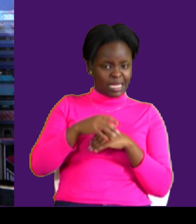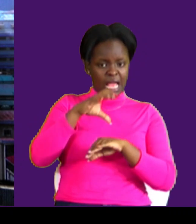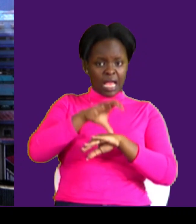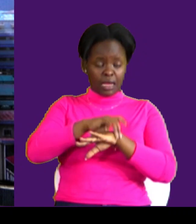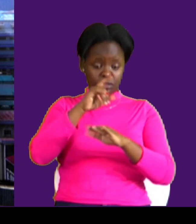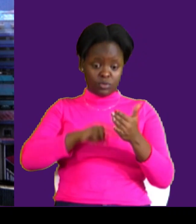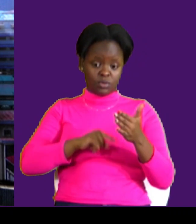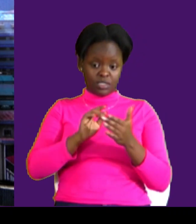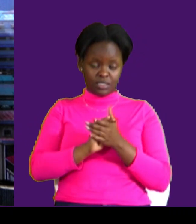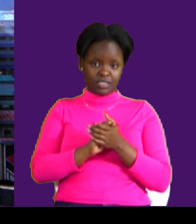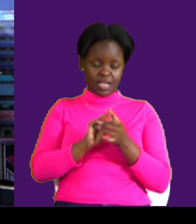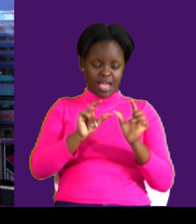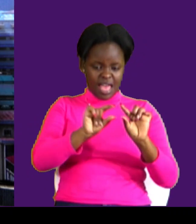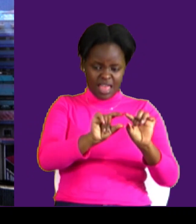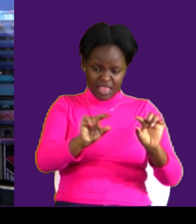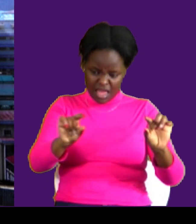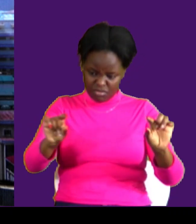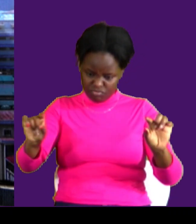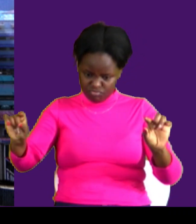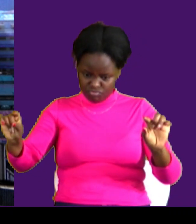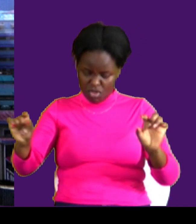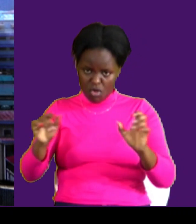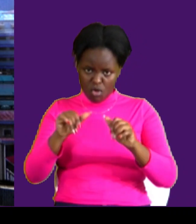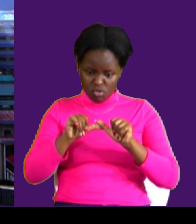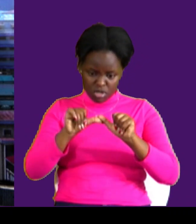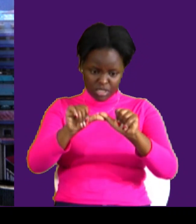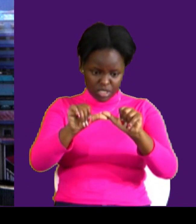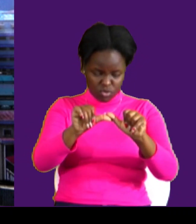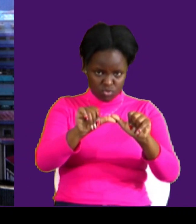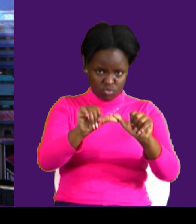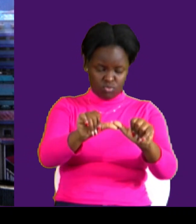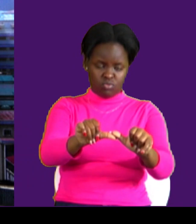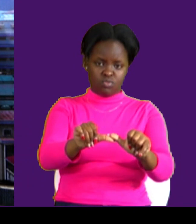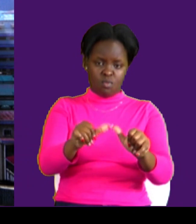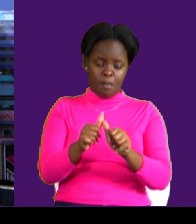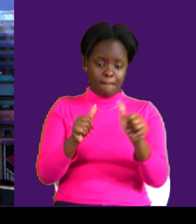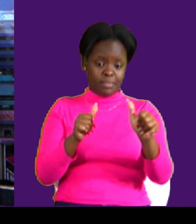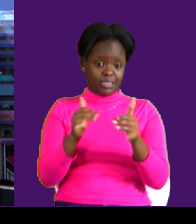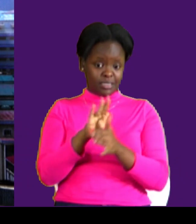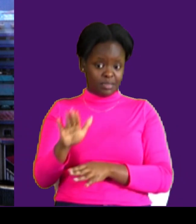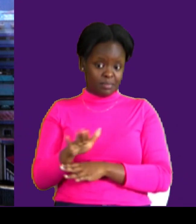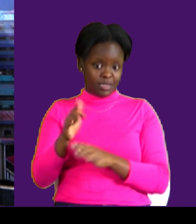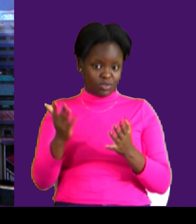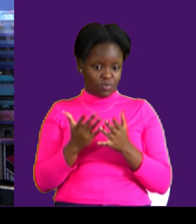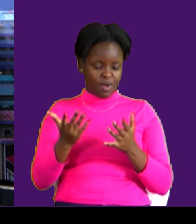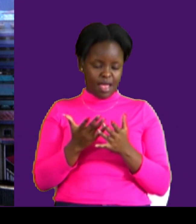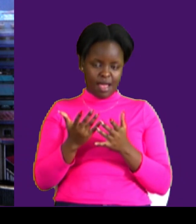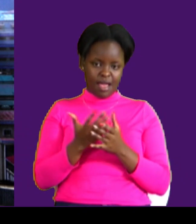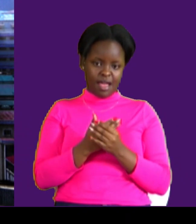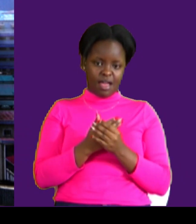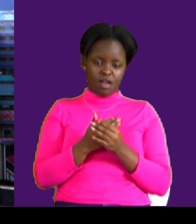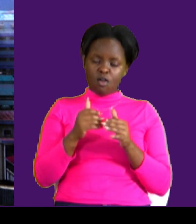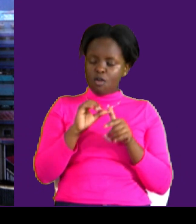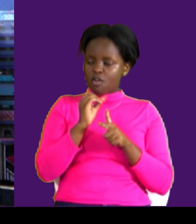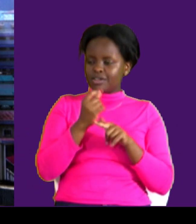that it is continuing already. Yeah. And they are past the place where they said Or maybe the he's president, about